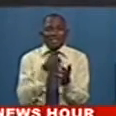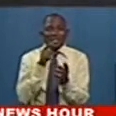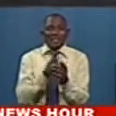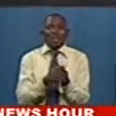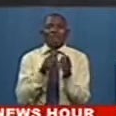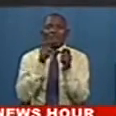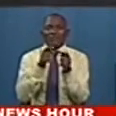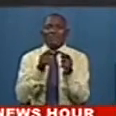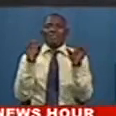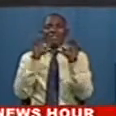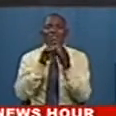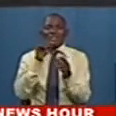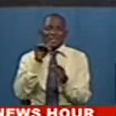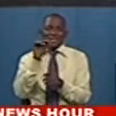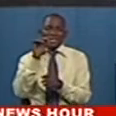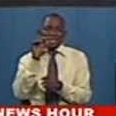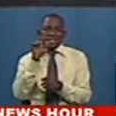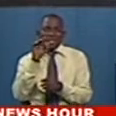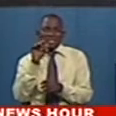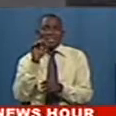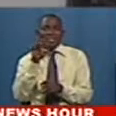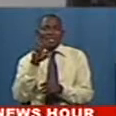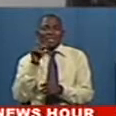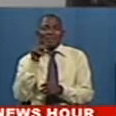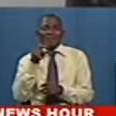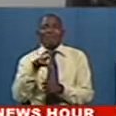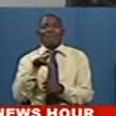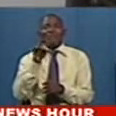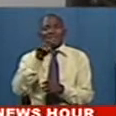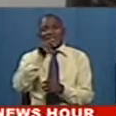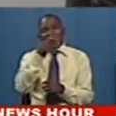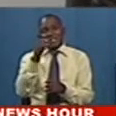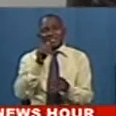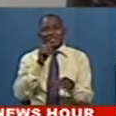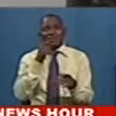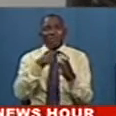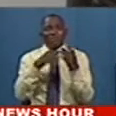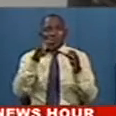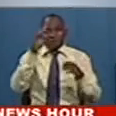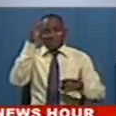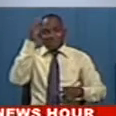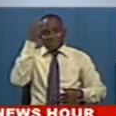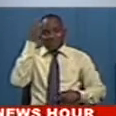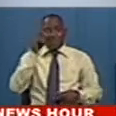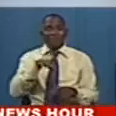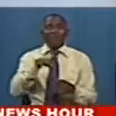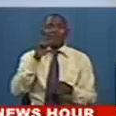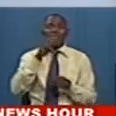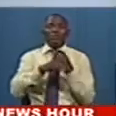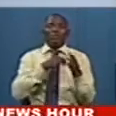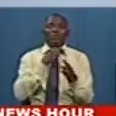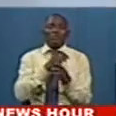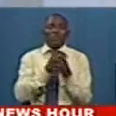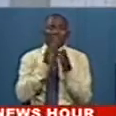was credited in 1911 for the discovery of the agent that causes syphilis. He was nominated for the